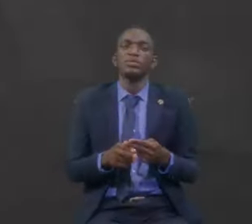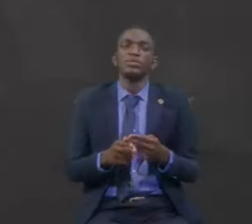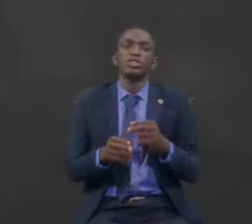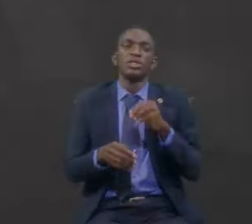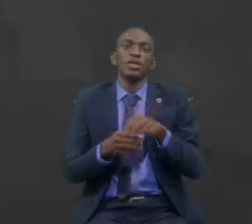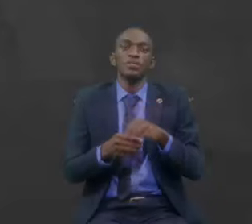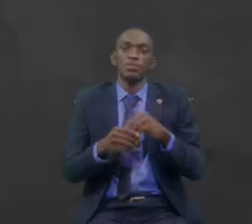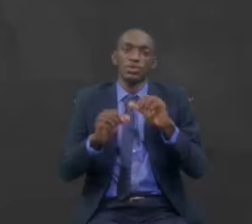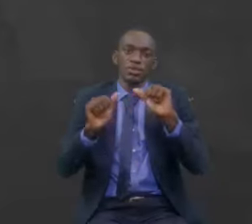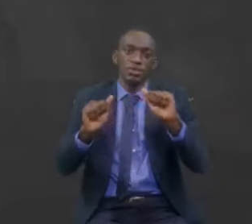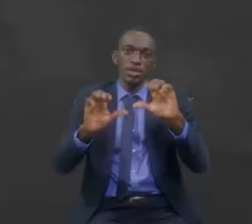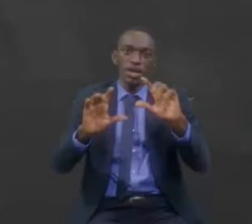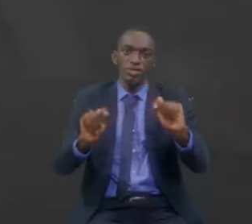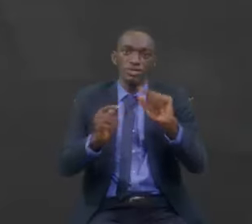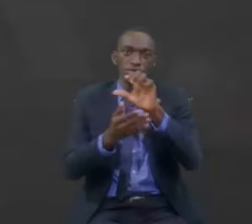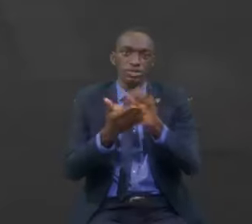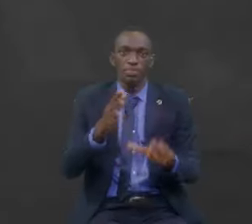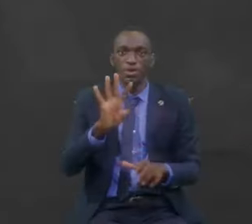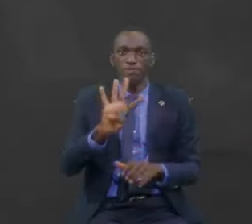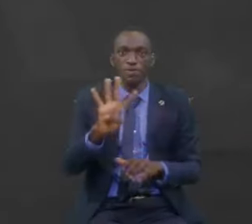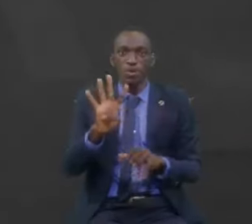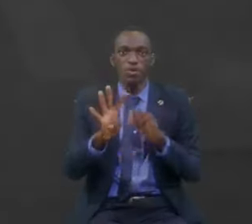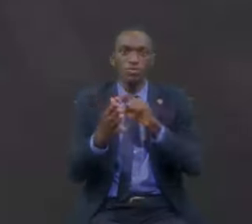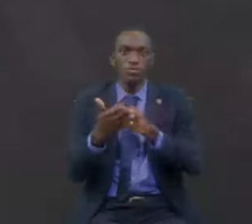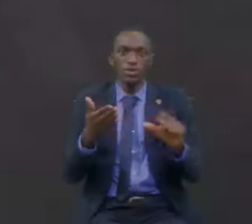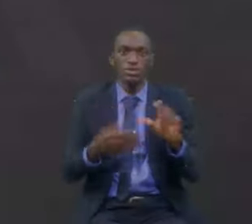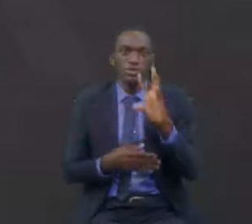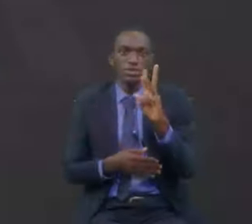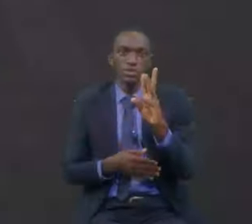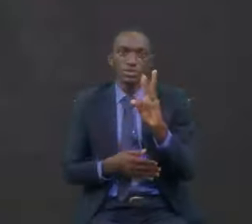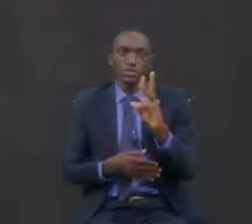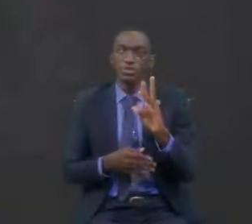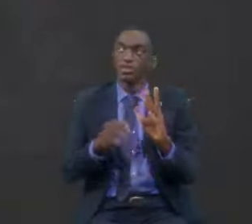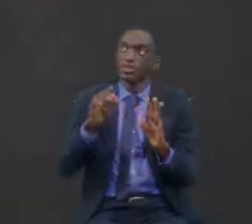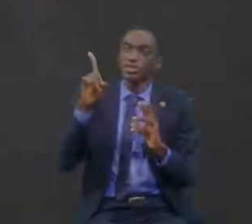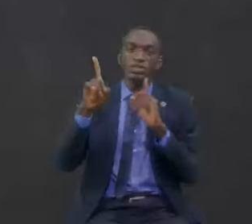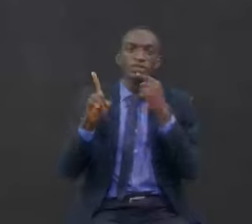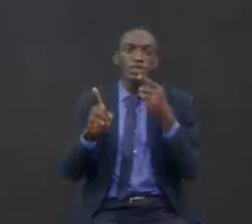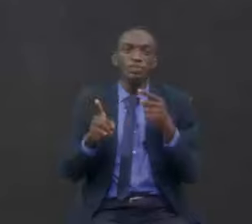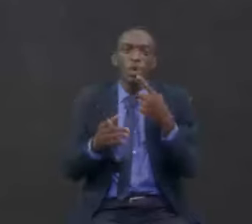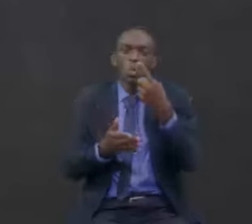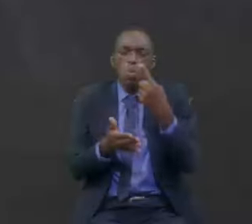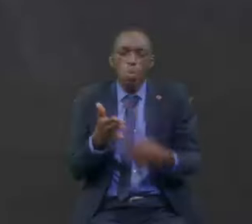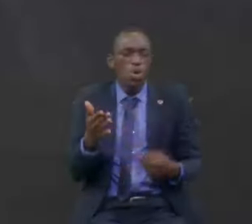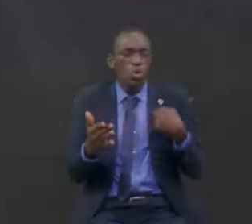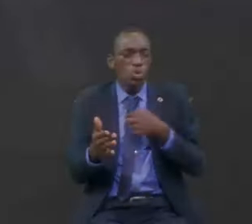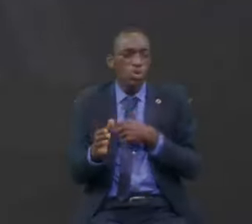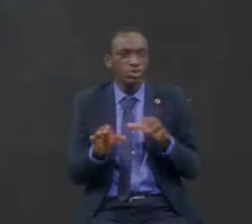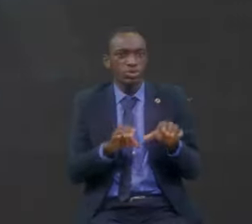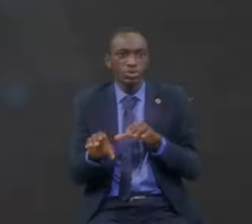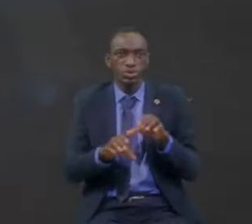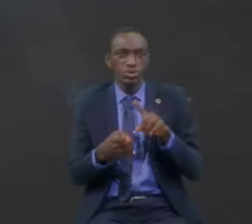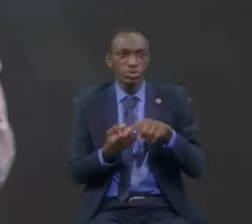4 verse 16 saying what shall we du to these men for